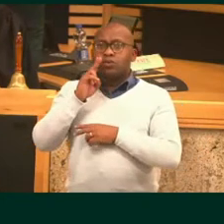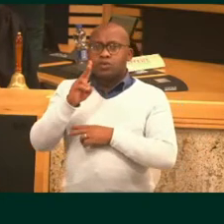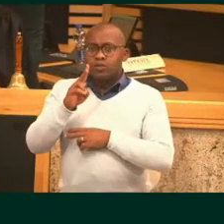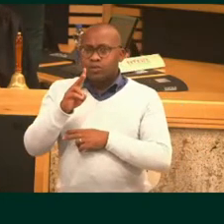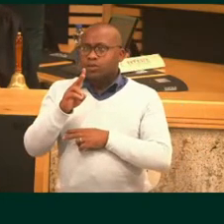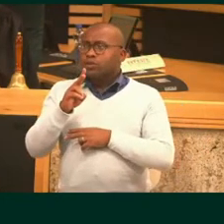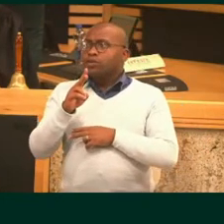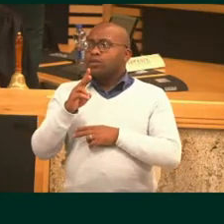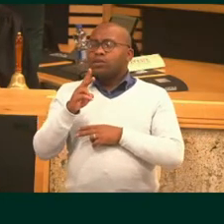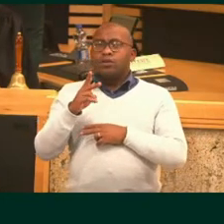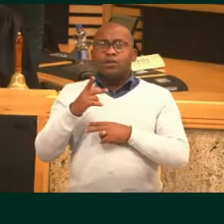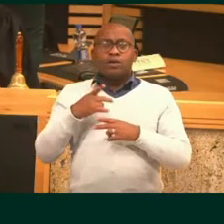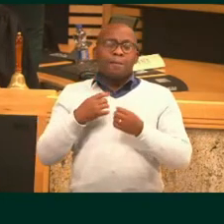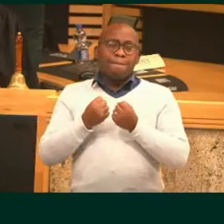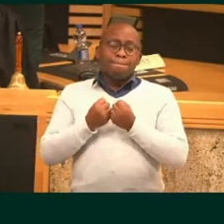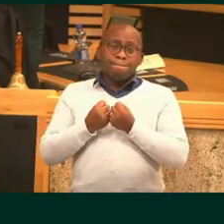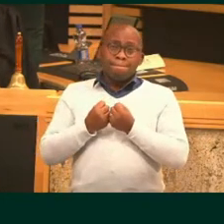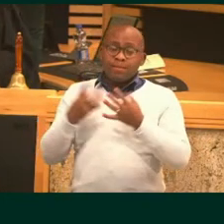motion